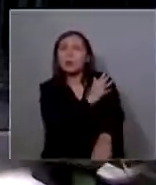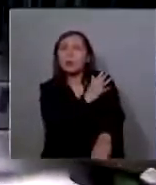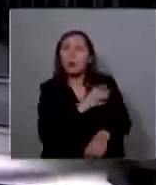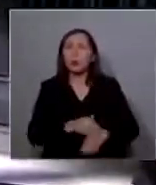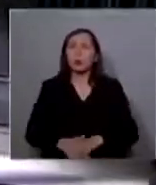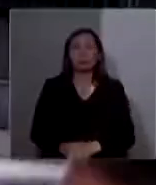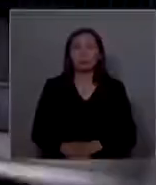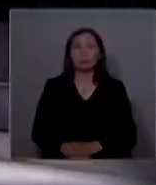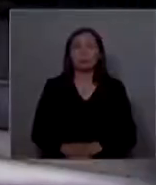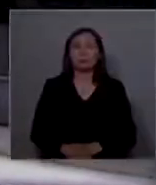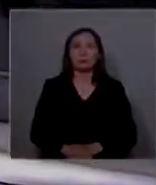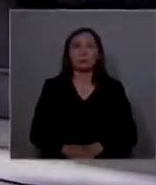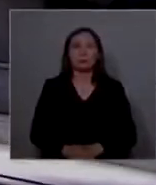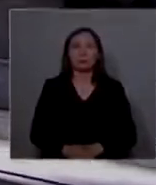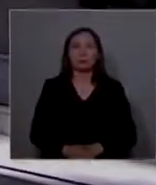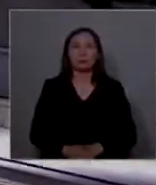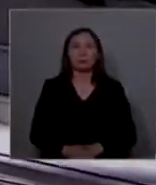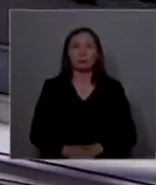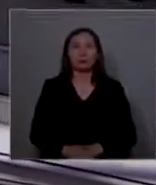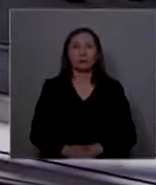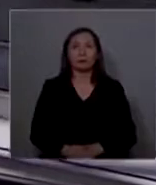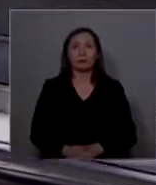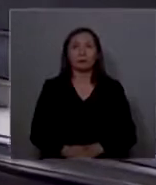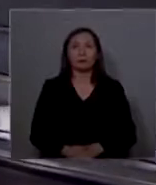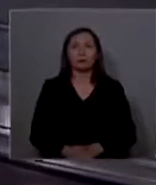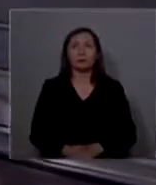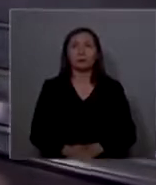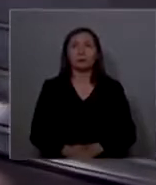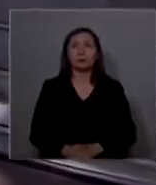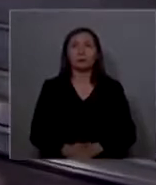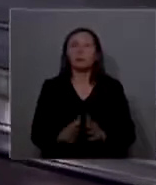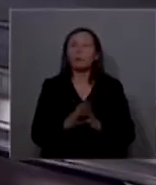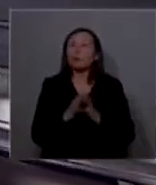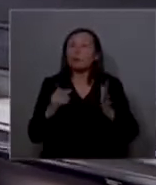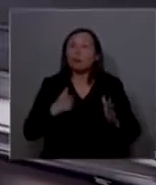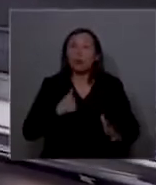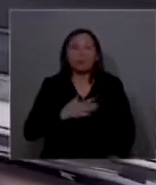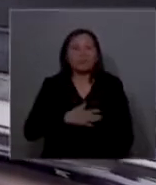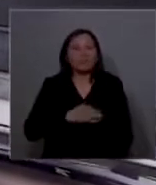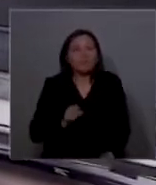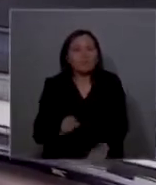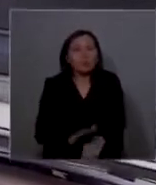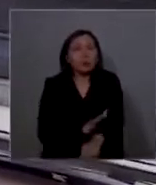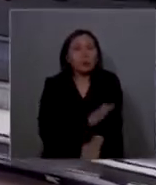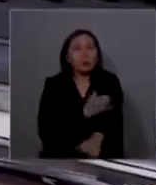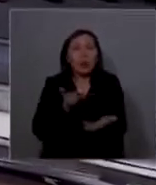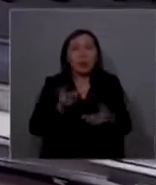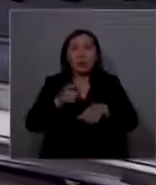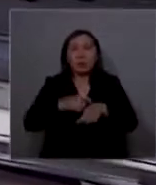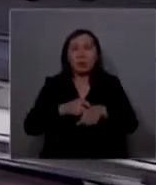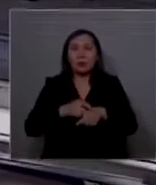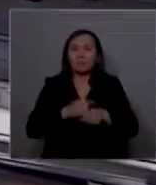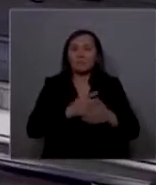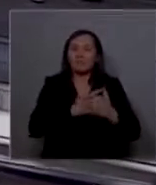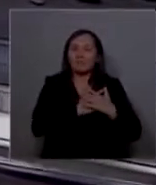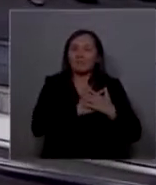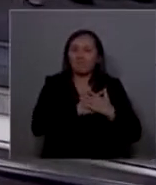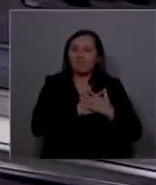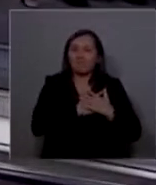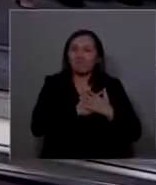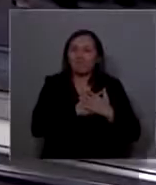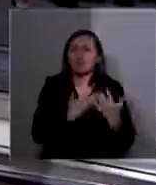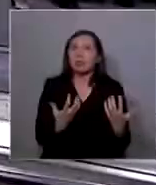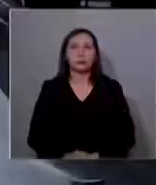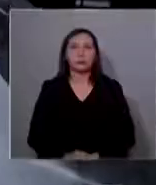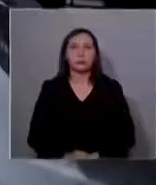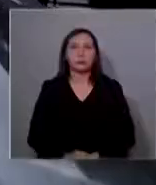said, quote, "We need a constitution that unites us, a constitution that's different from the one imposed by blood, fire, and fraud of